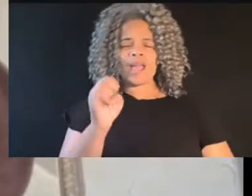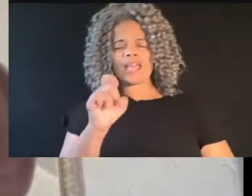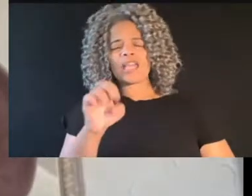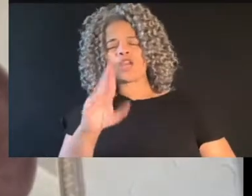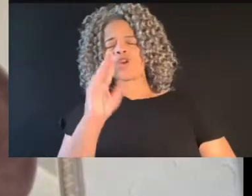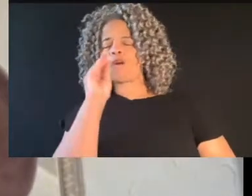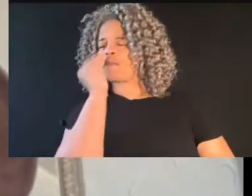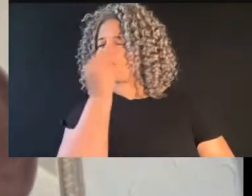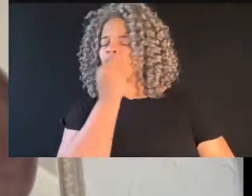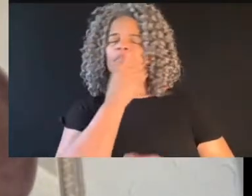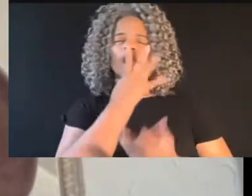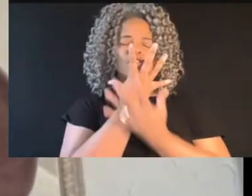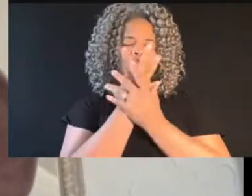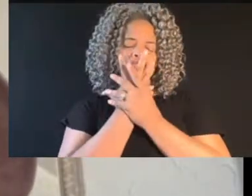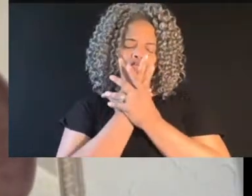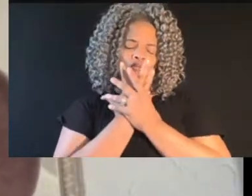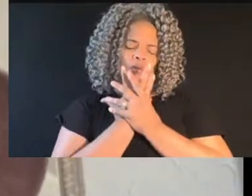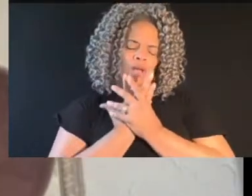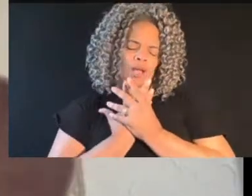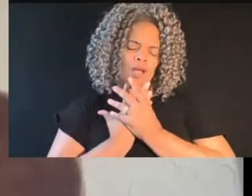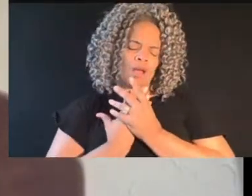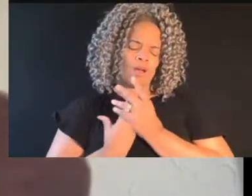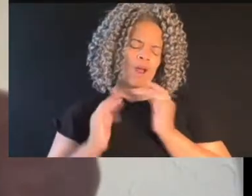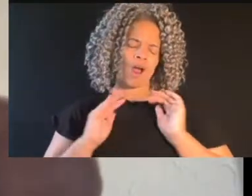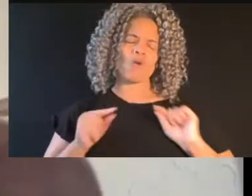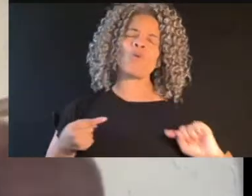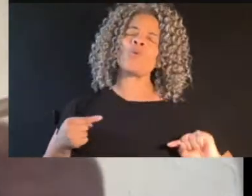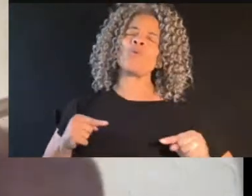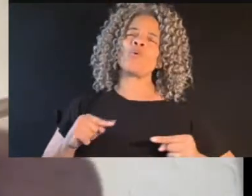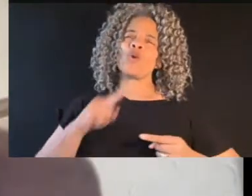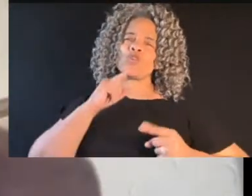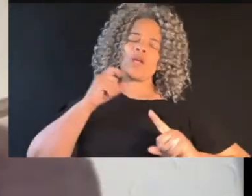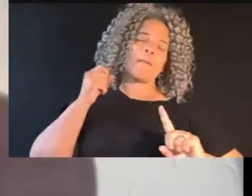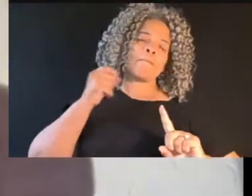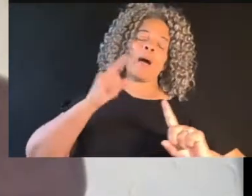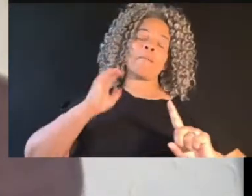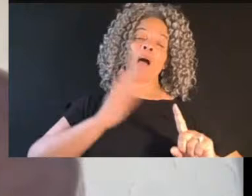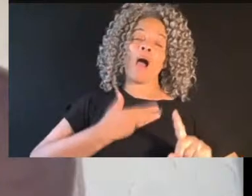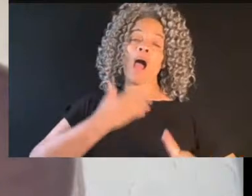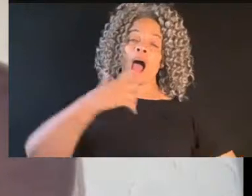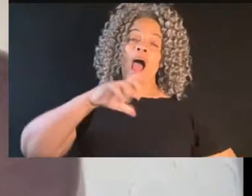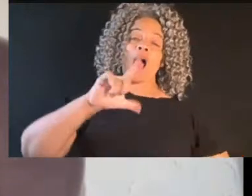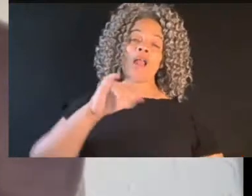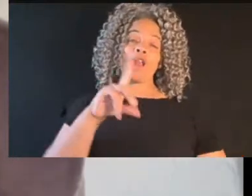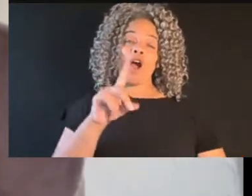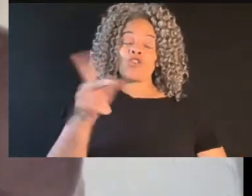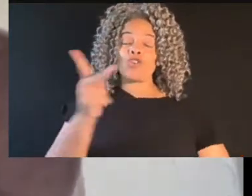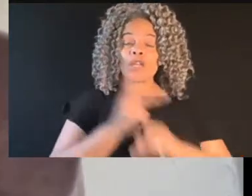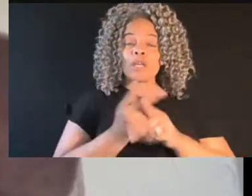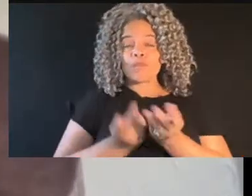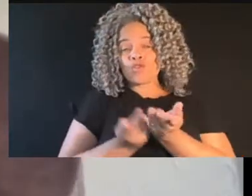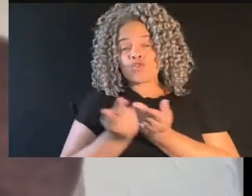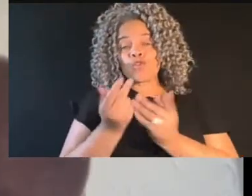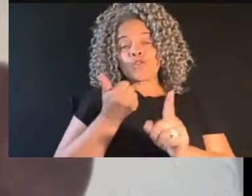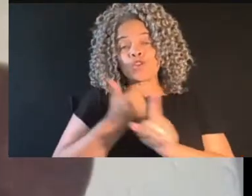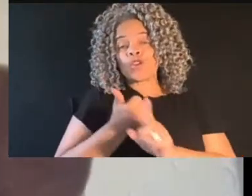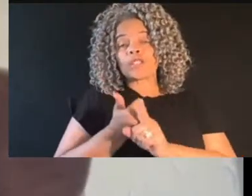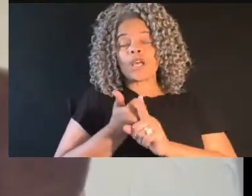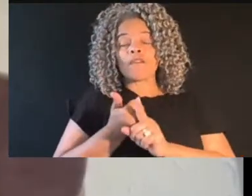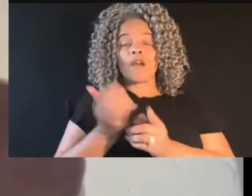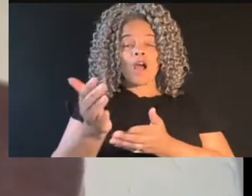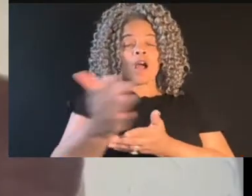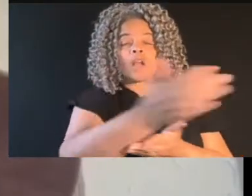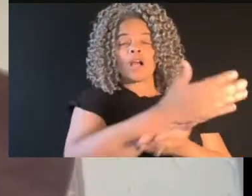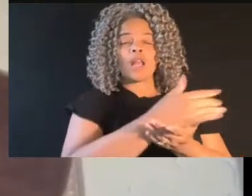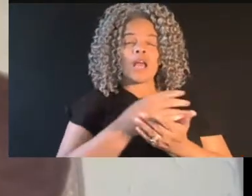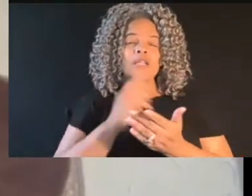our woes. You'll get popped by hot lard. You'll keep the truth to yourself. Collect the bitter